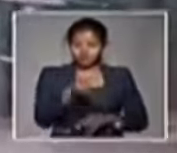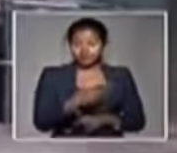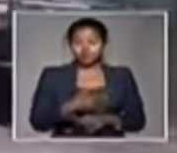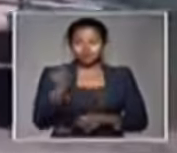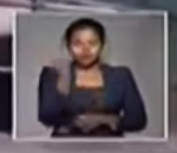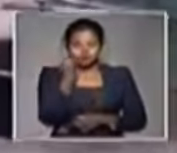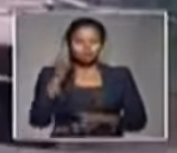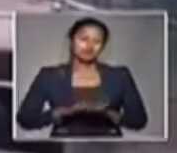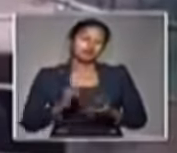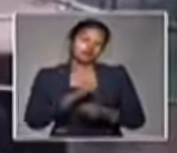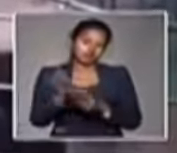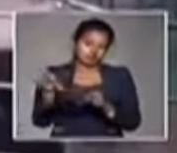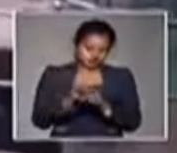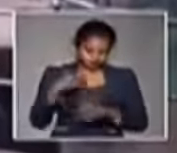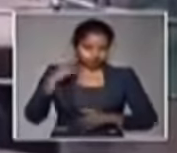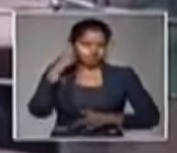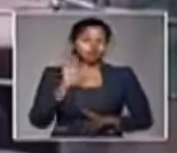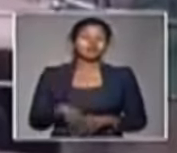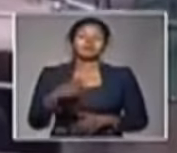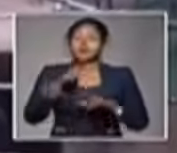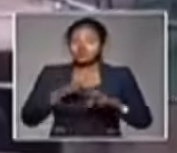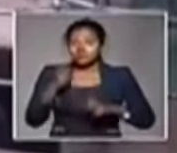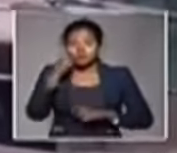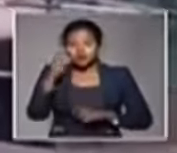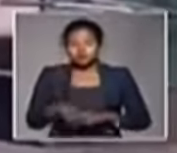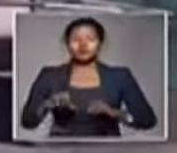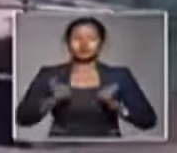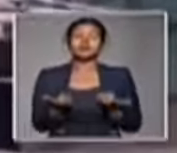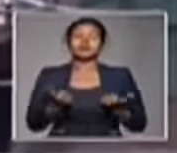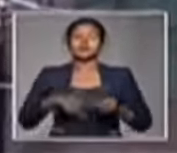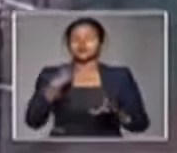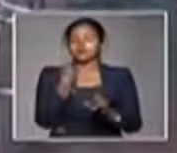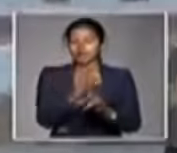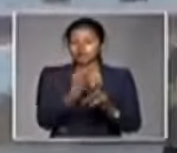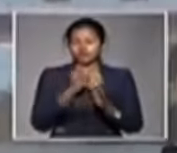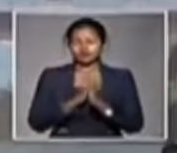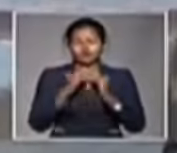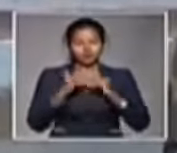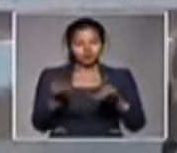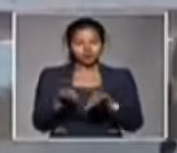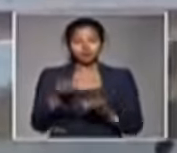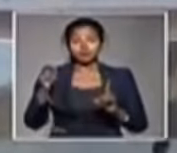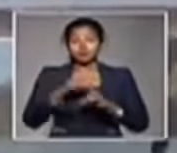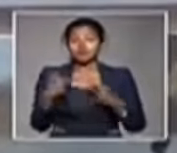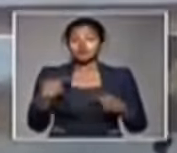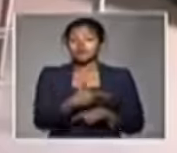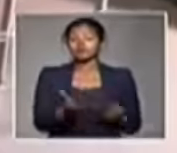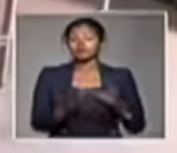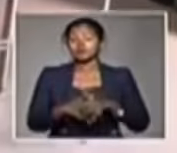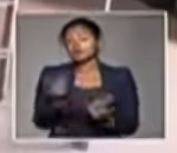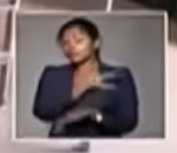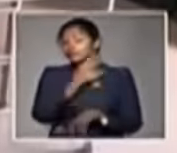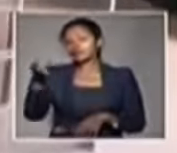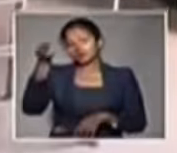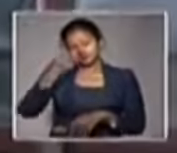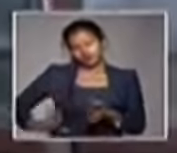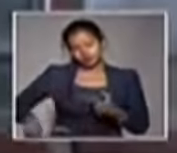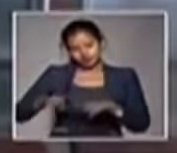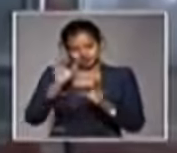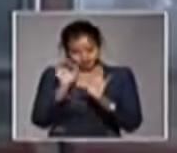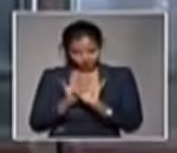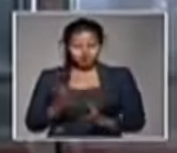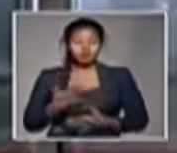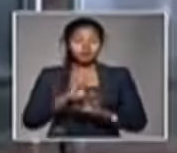with COVID-19. The surgeon, who is a resident of Kalaniya, had visited the Paliyugada fish market last Saturday. Our correspondent said